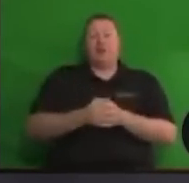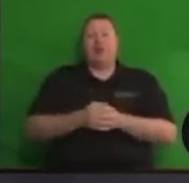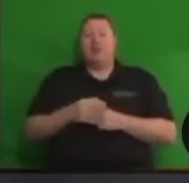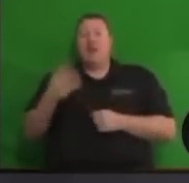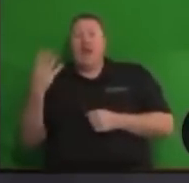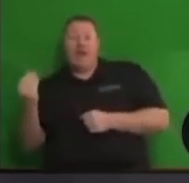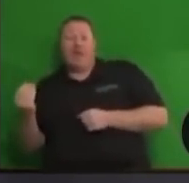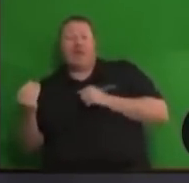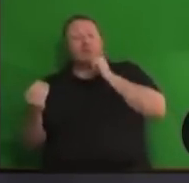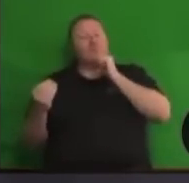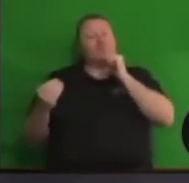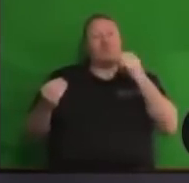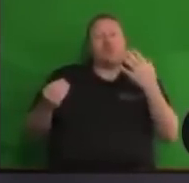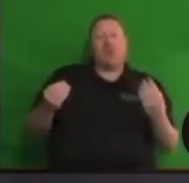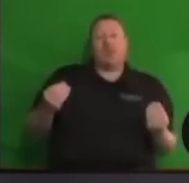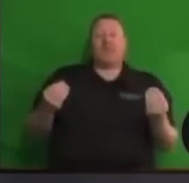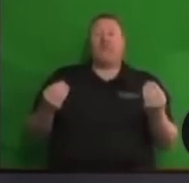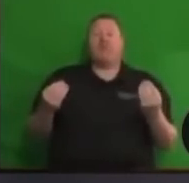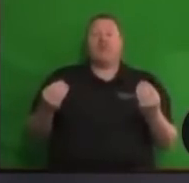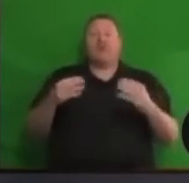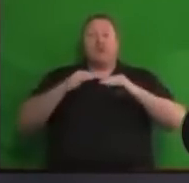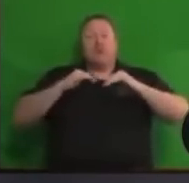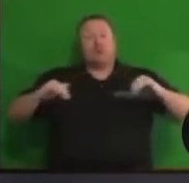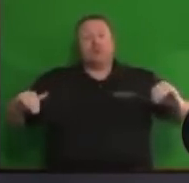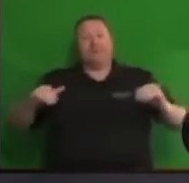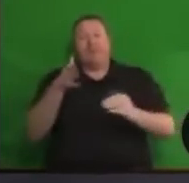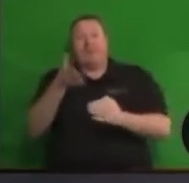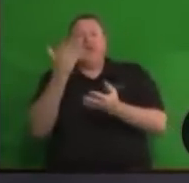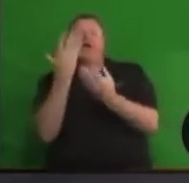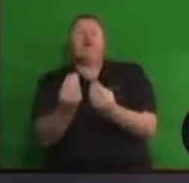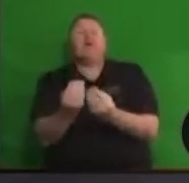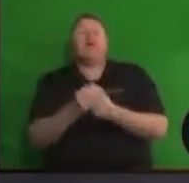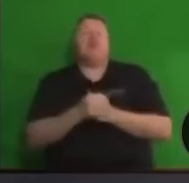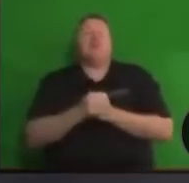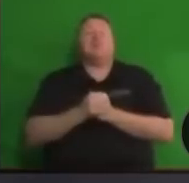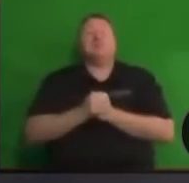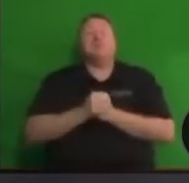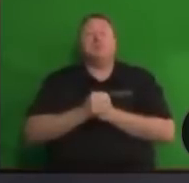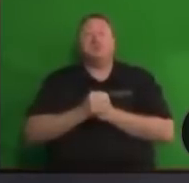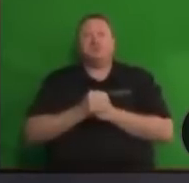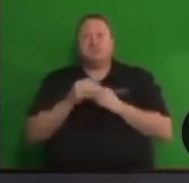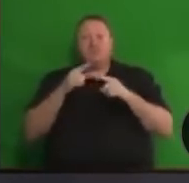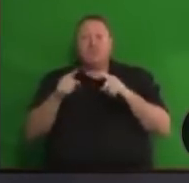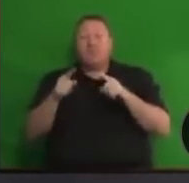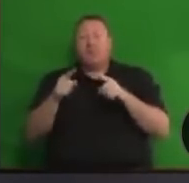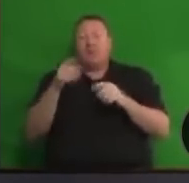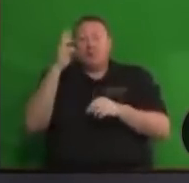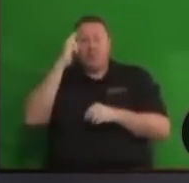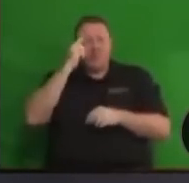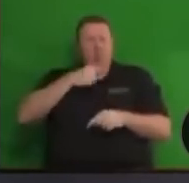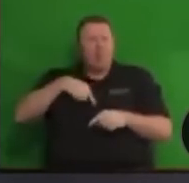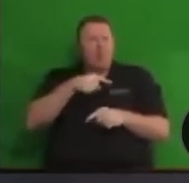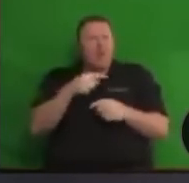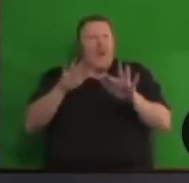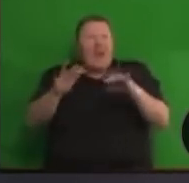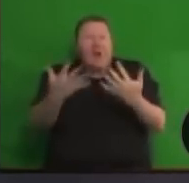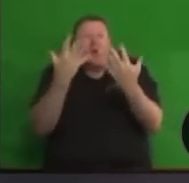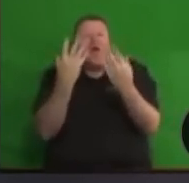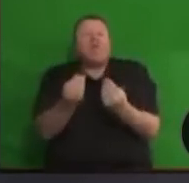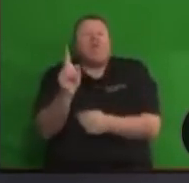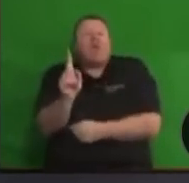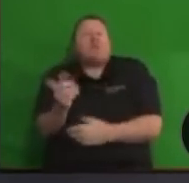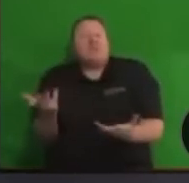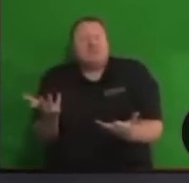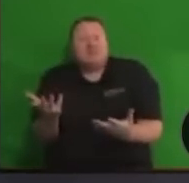the have-nots grow further apart. But let us remember what we are entitled to. We are entitled to